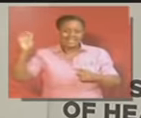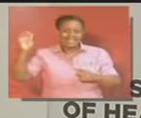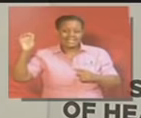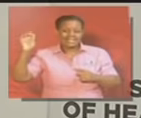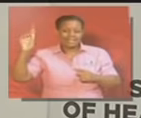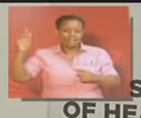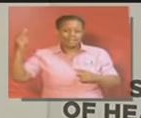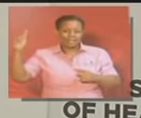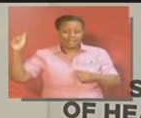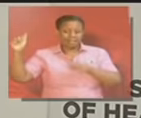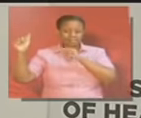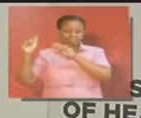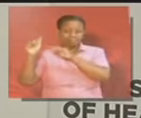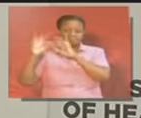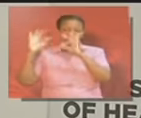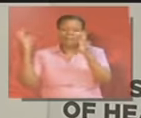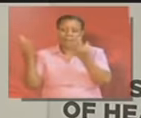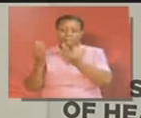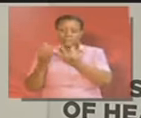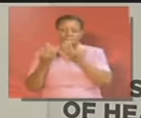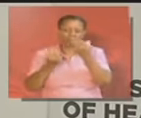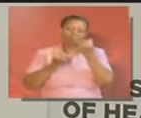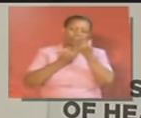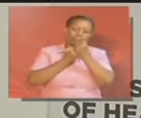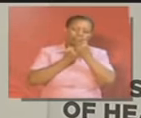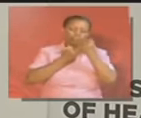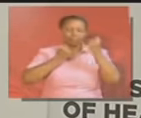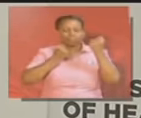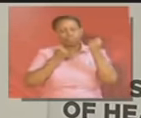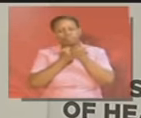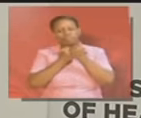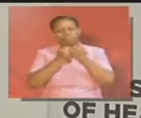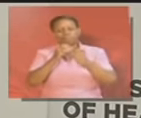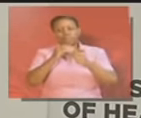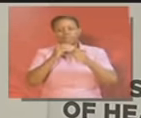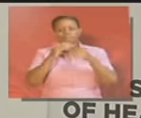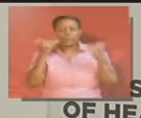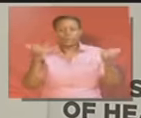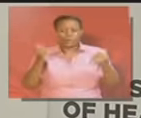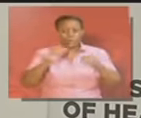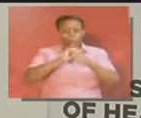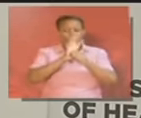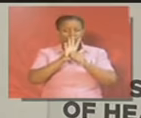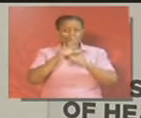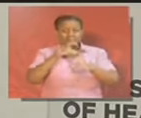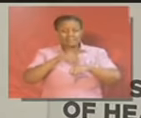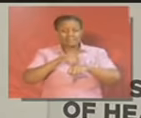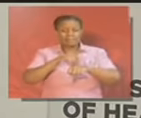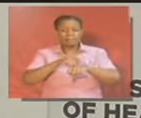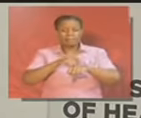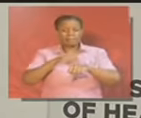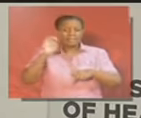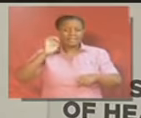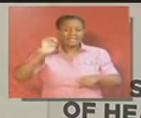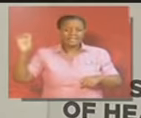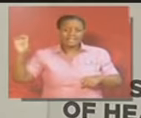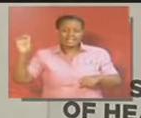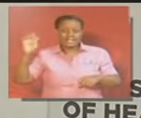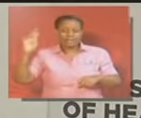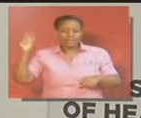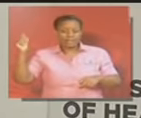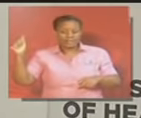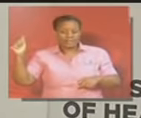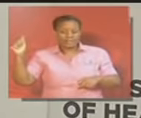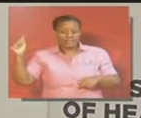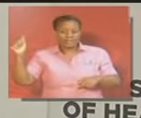support during this COVID time. The ERHA has been quite active from the start and will continue to